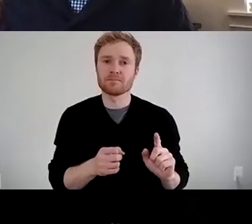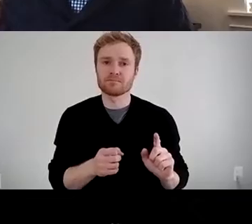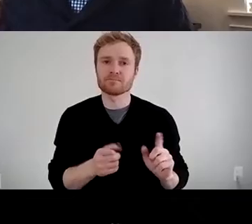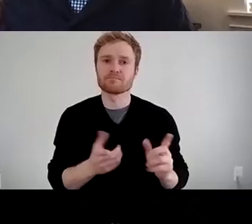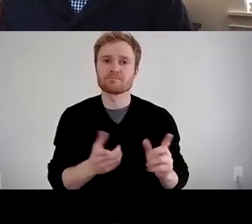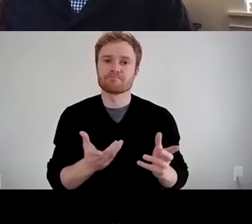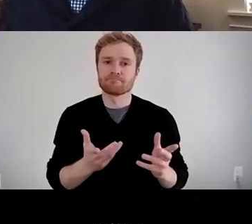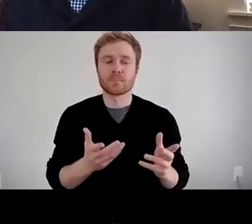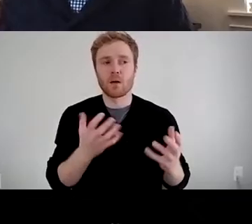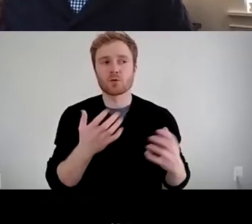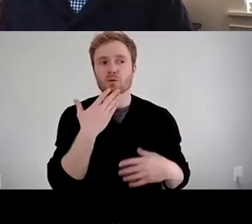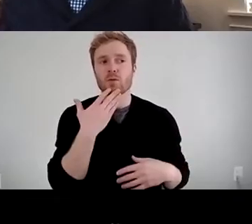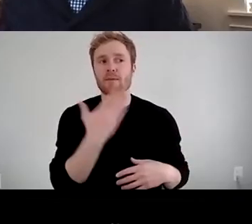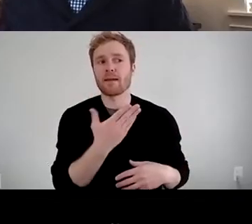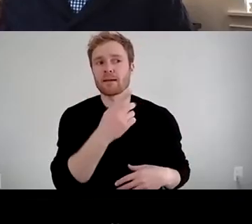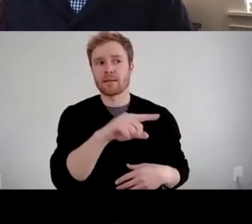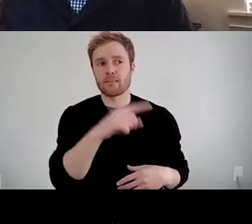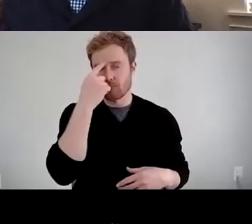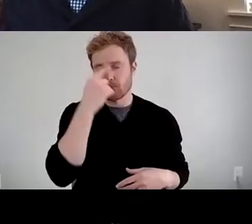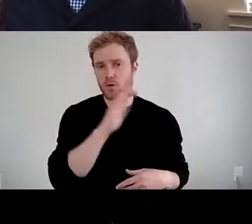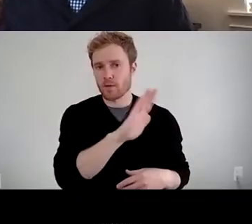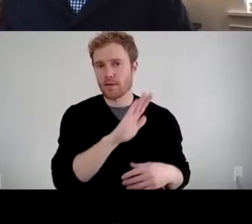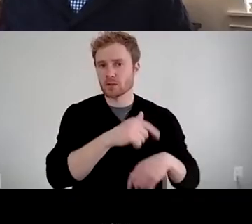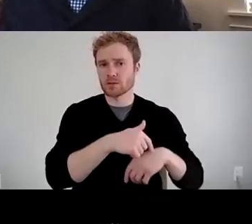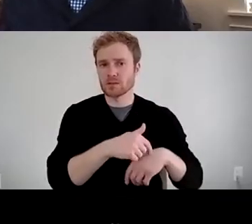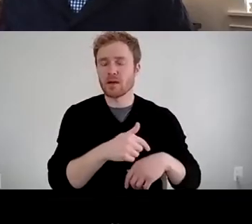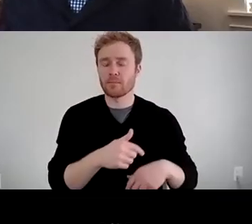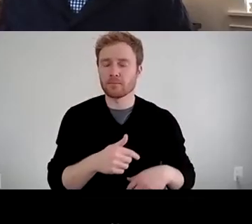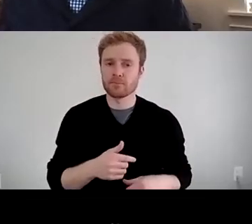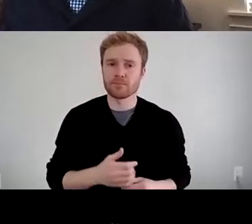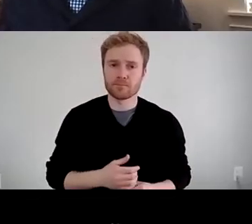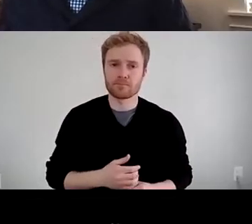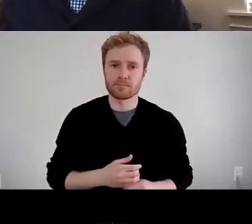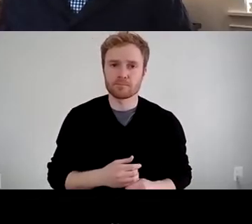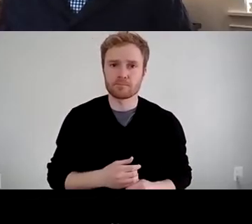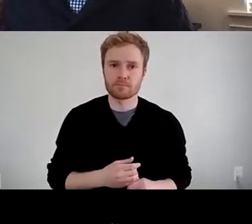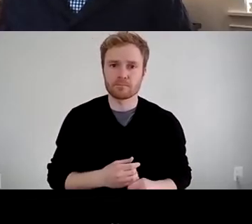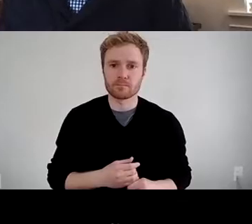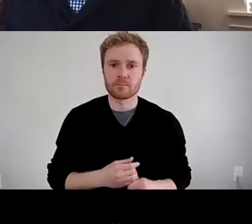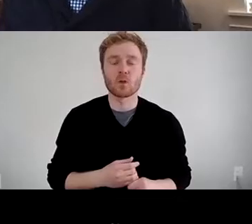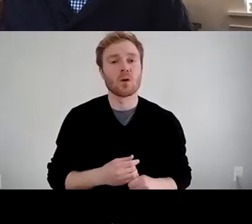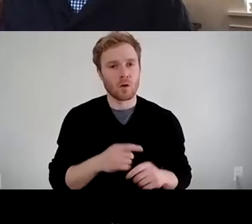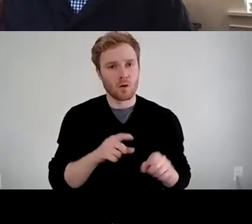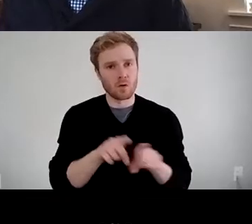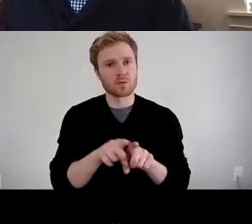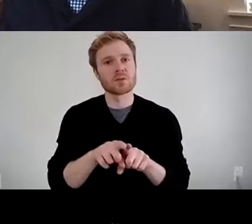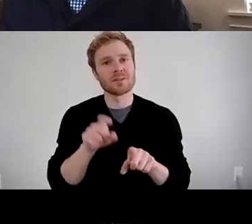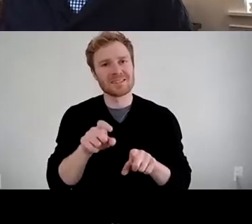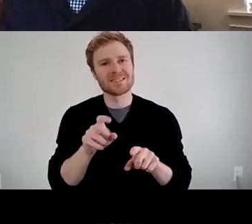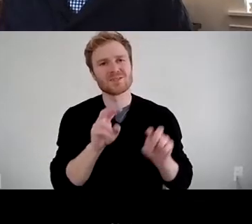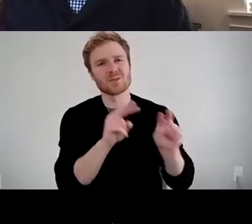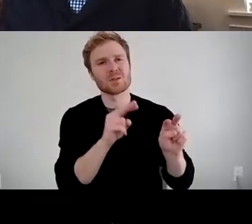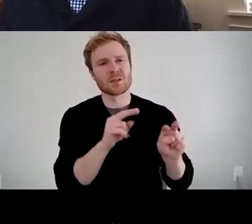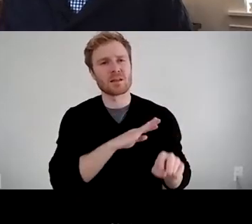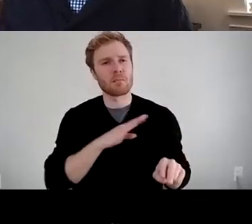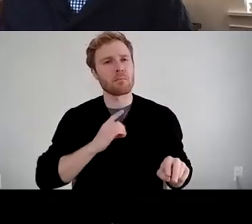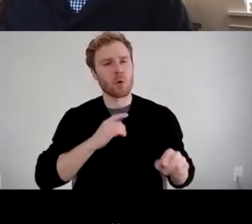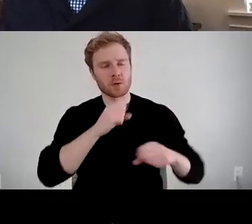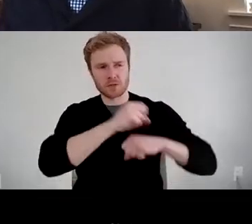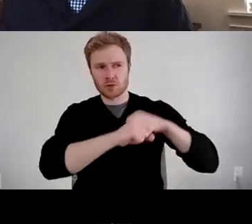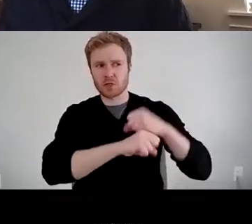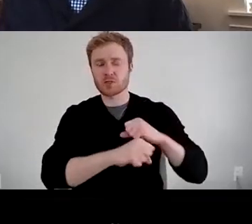on the board, because it is a tedious job. A lot of people, directors come with a big wish list. Unfortunately, we don't have the budget